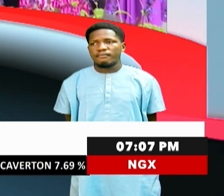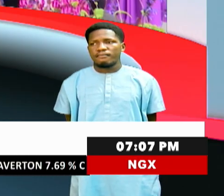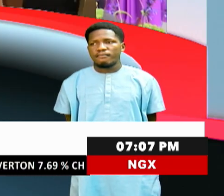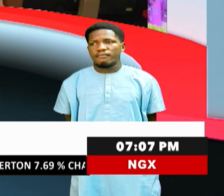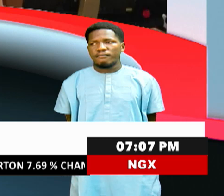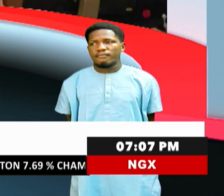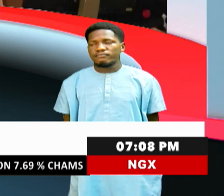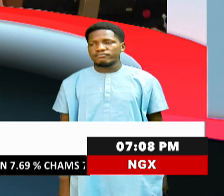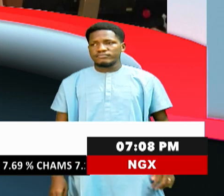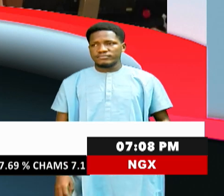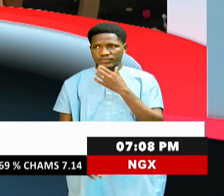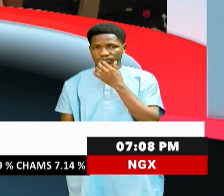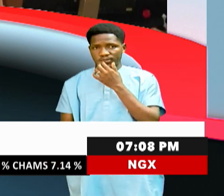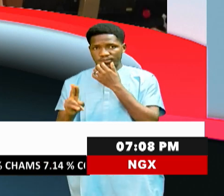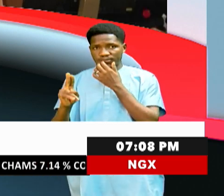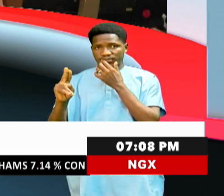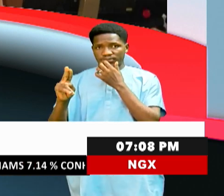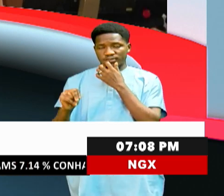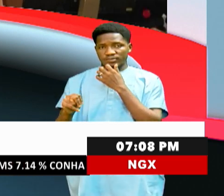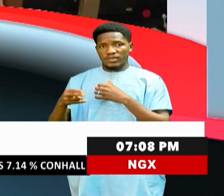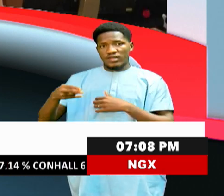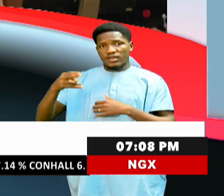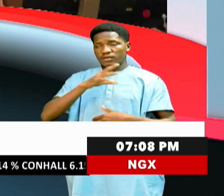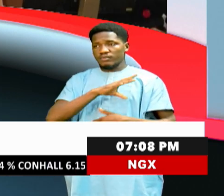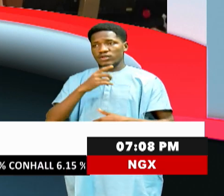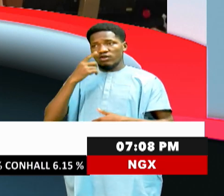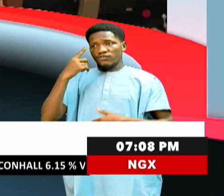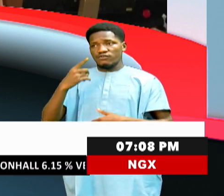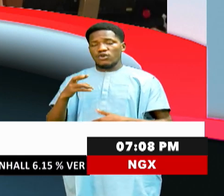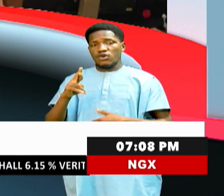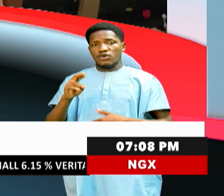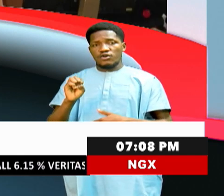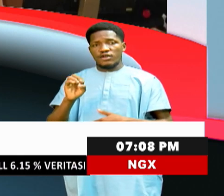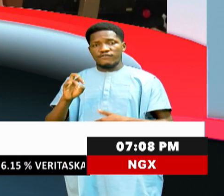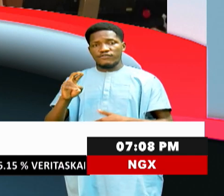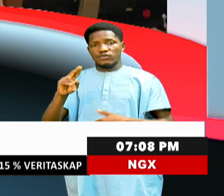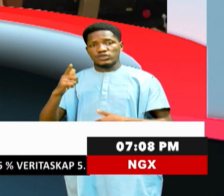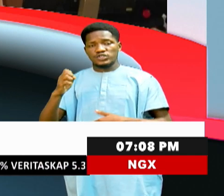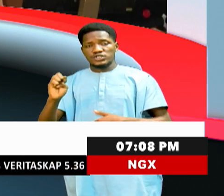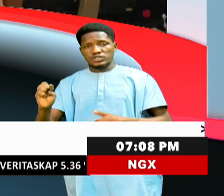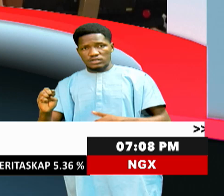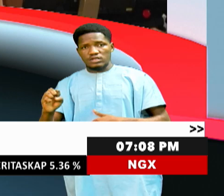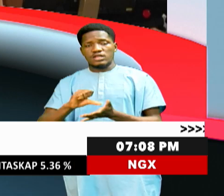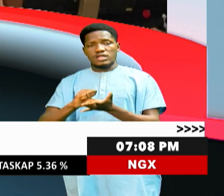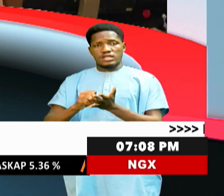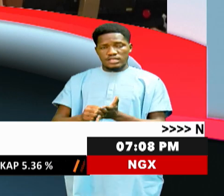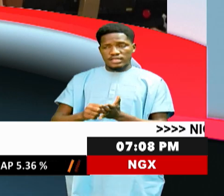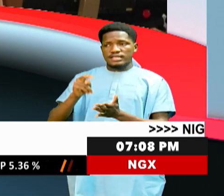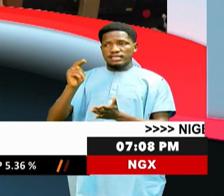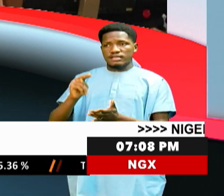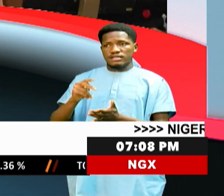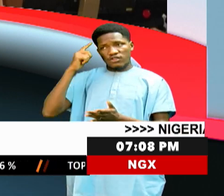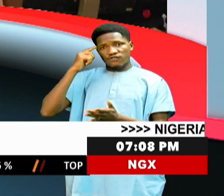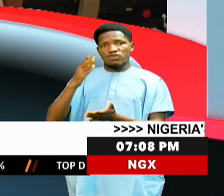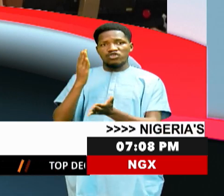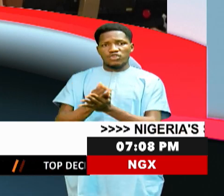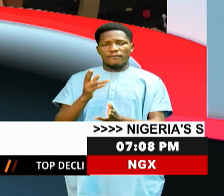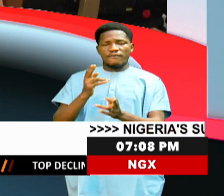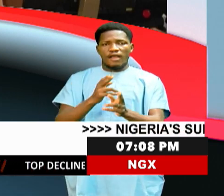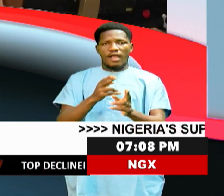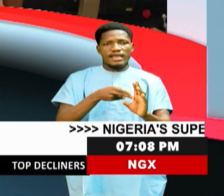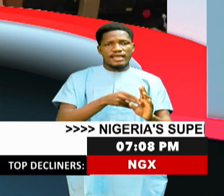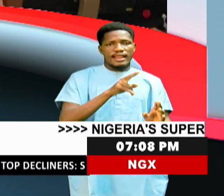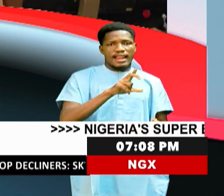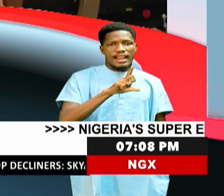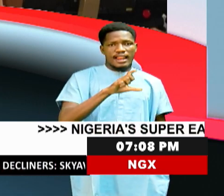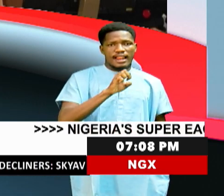The United Nations High Commissioner for Refugees, Filippo Grandi, stresses the urgent need for ceasefires in both Lebanon and